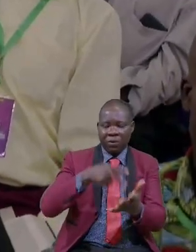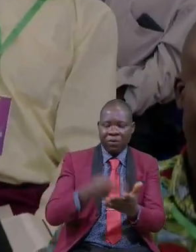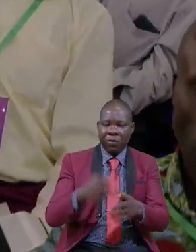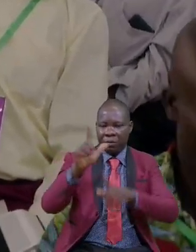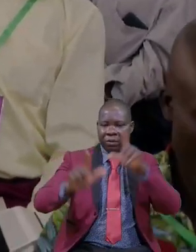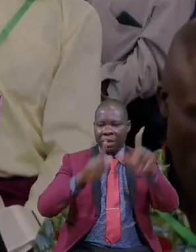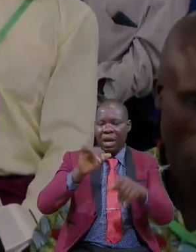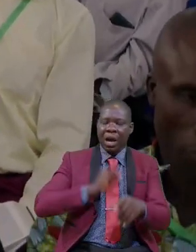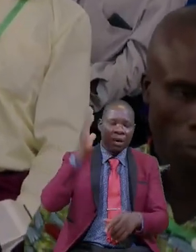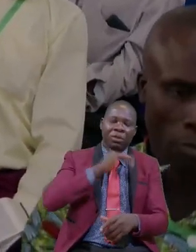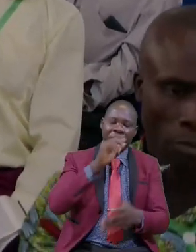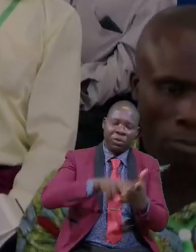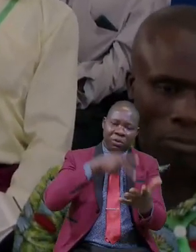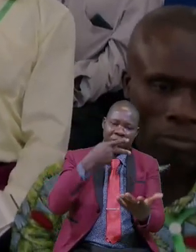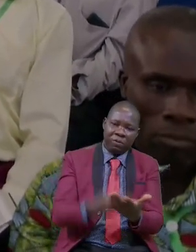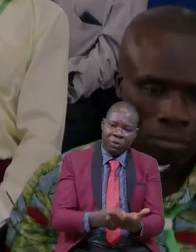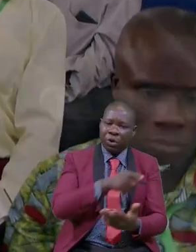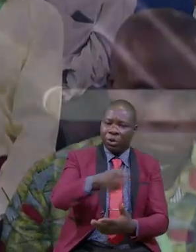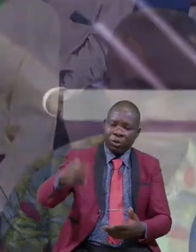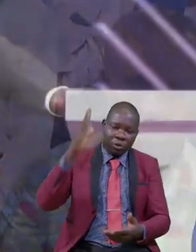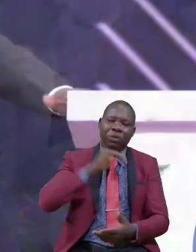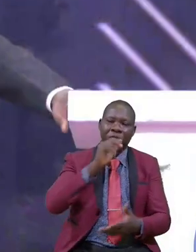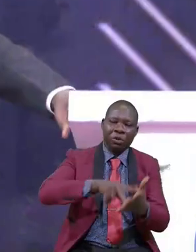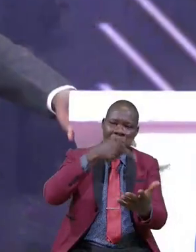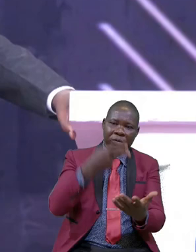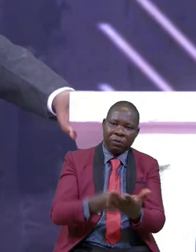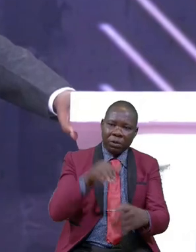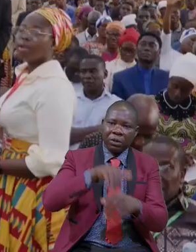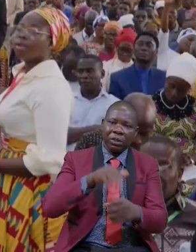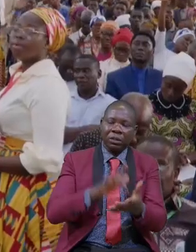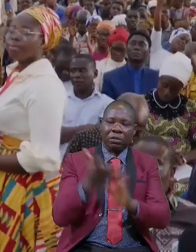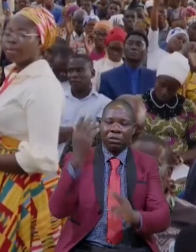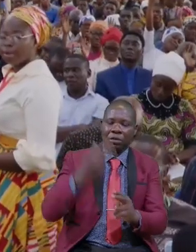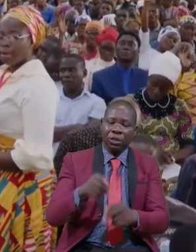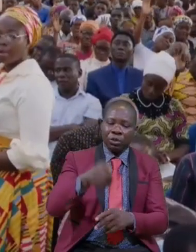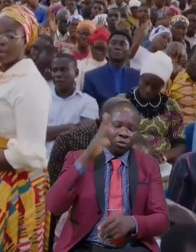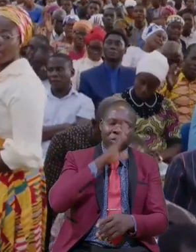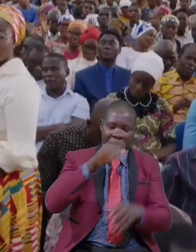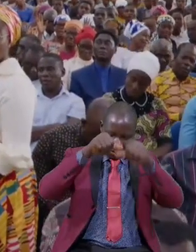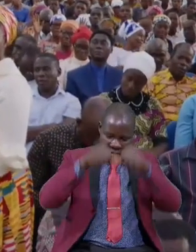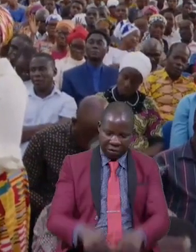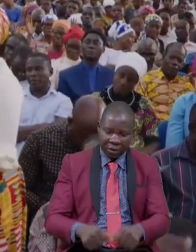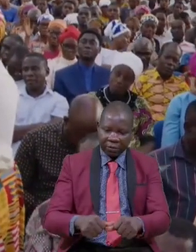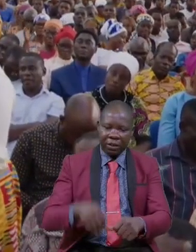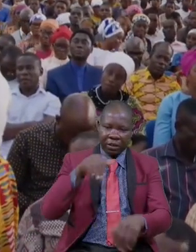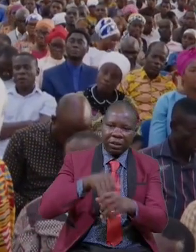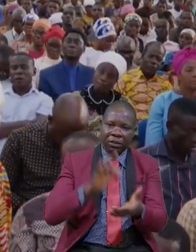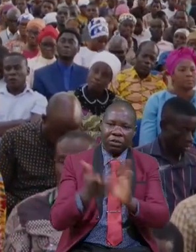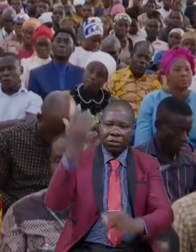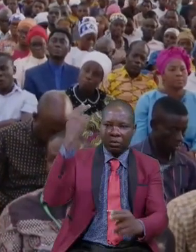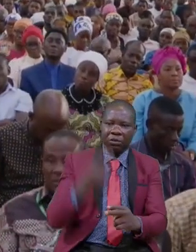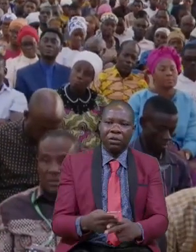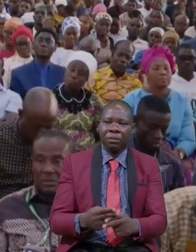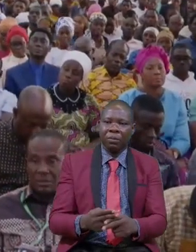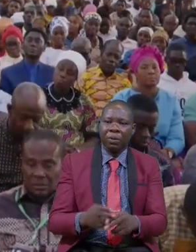ne tomberas pas. You will be steadfast. Tu seras ferme au nom de Jésus. But to do that, mais look